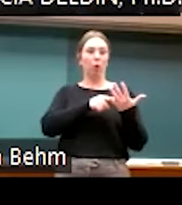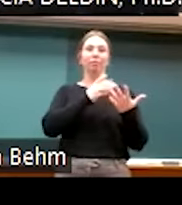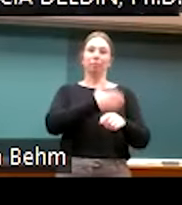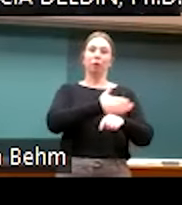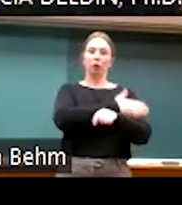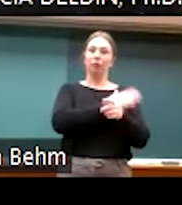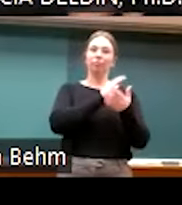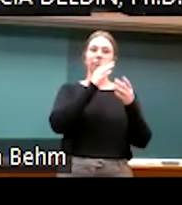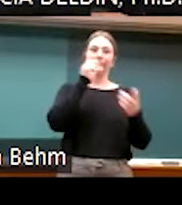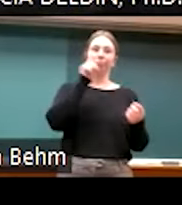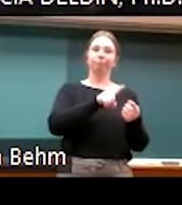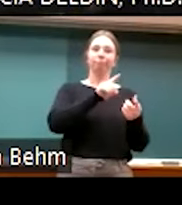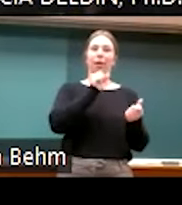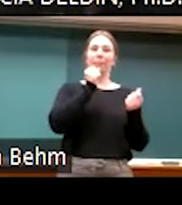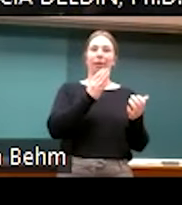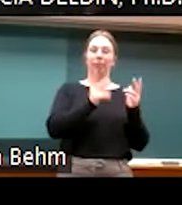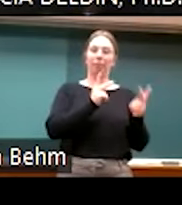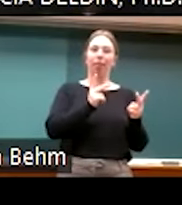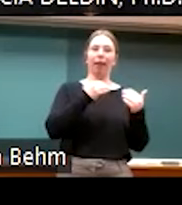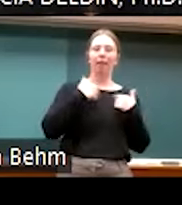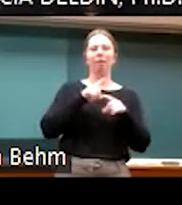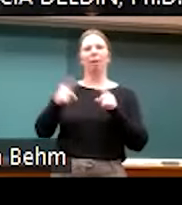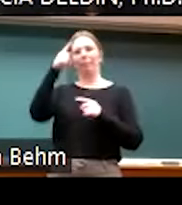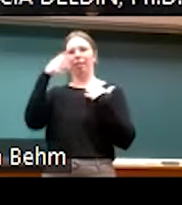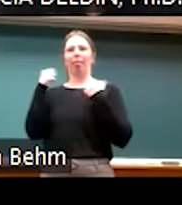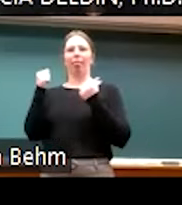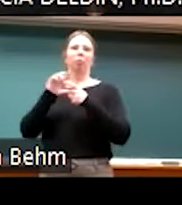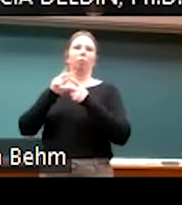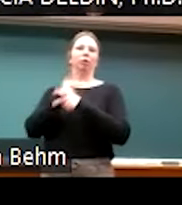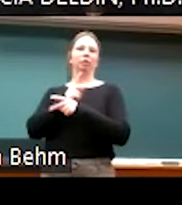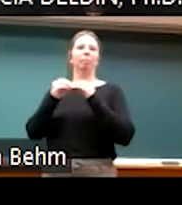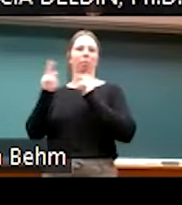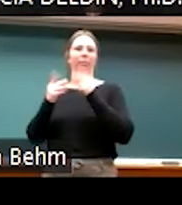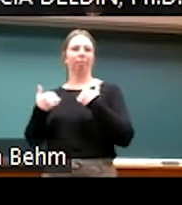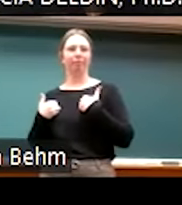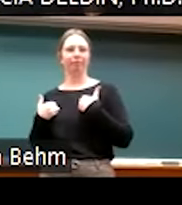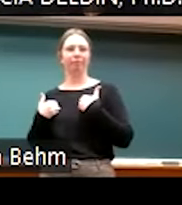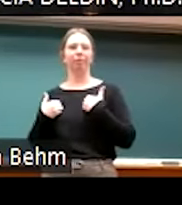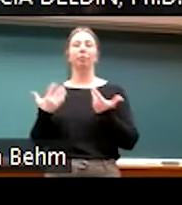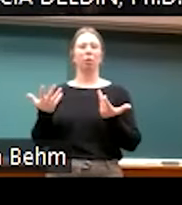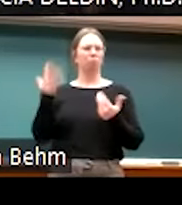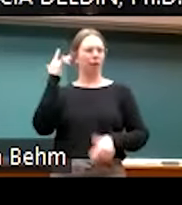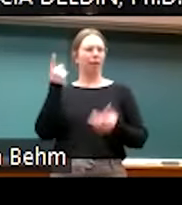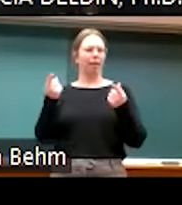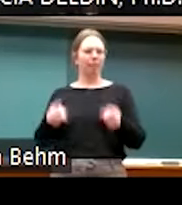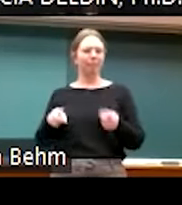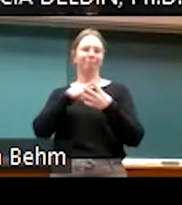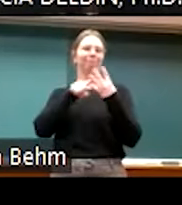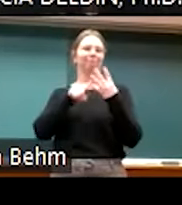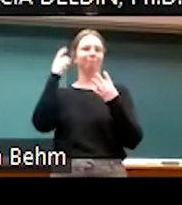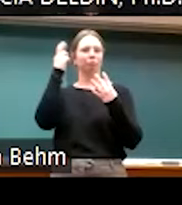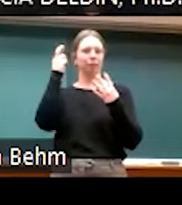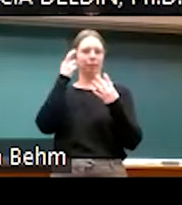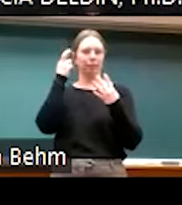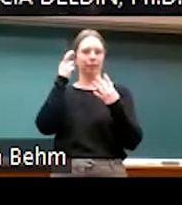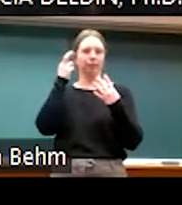So what's the problem? Well, we have four main problems that are getting in the way of providing high quality care to everybody who